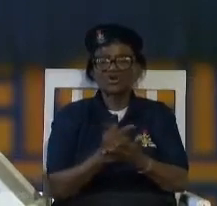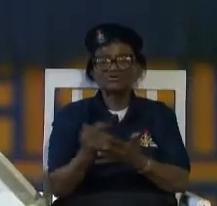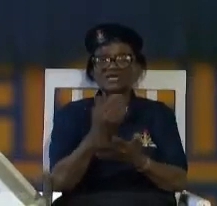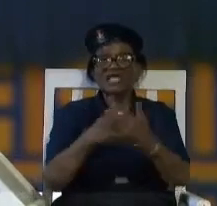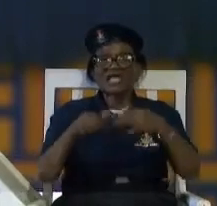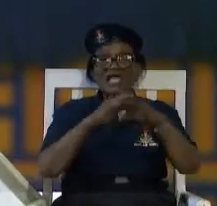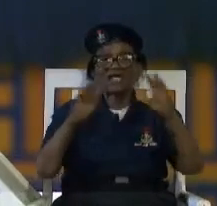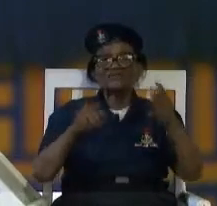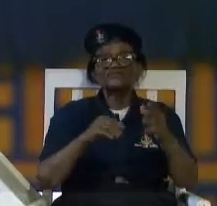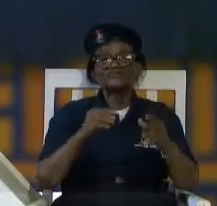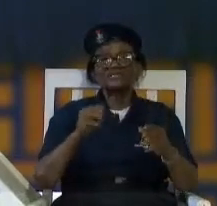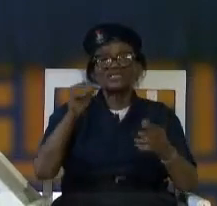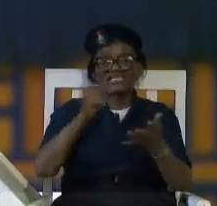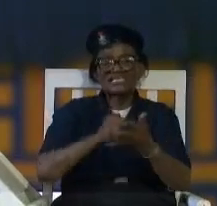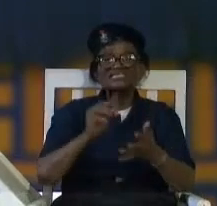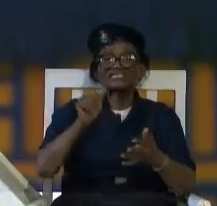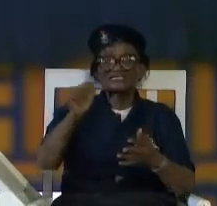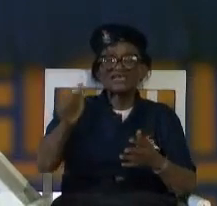year.